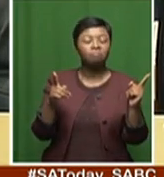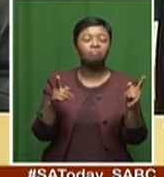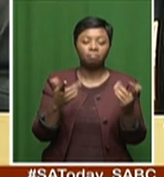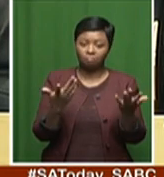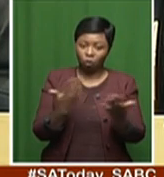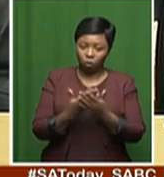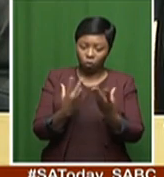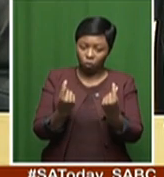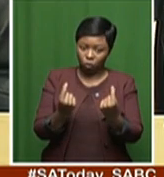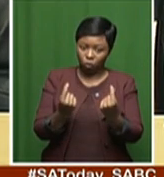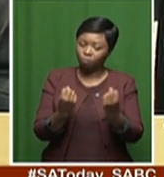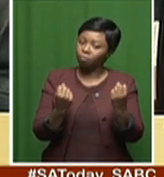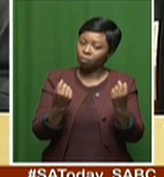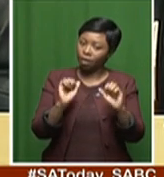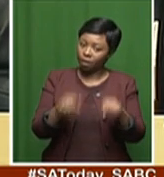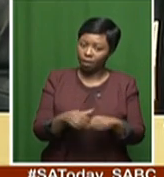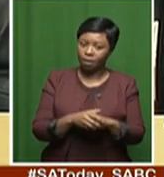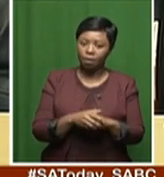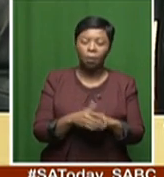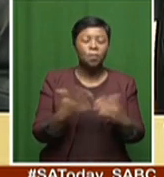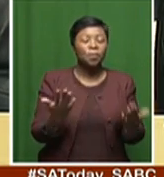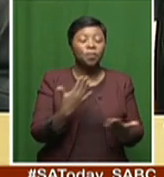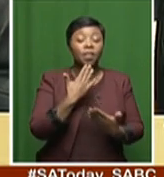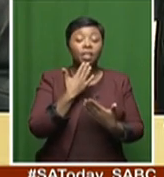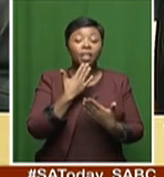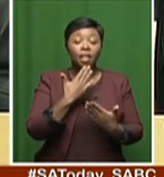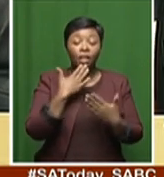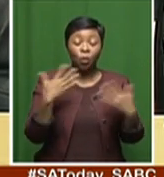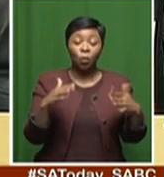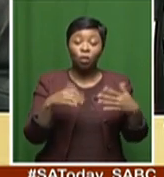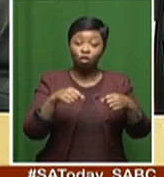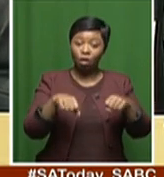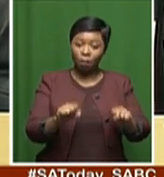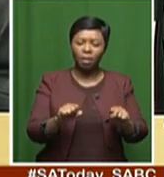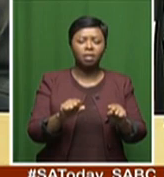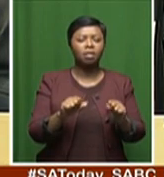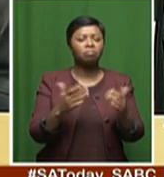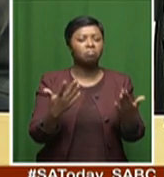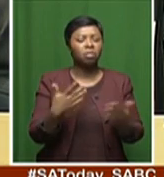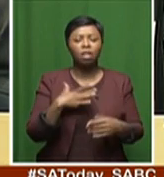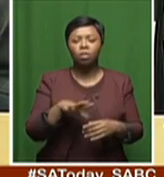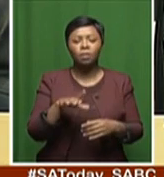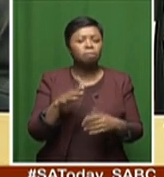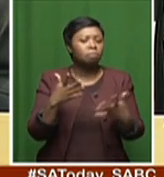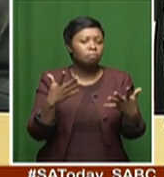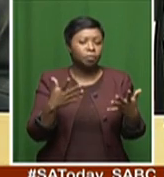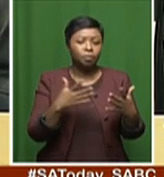Chairperson. It's really a statement to say thank you to the